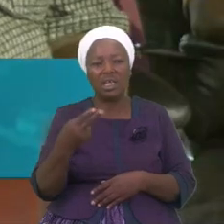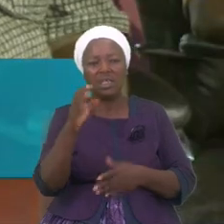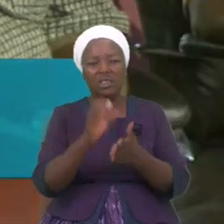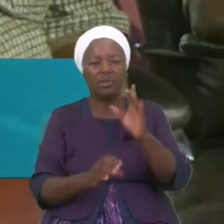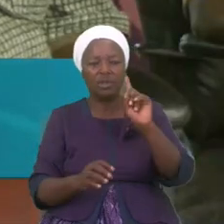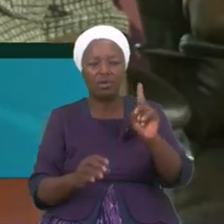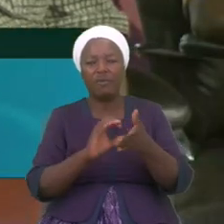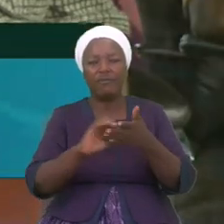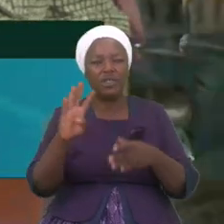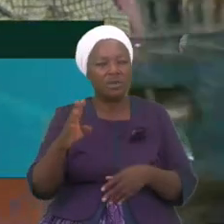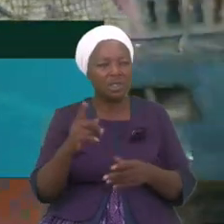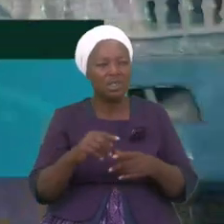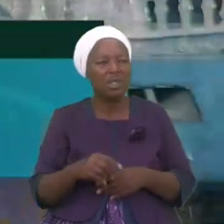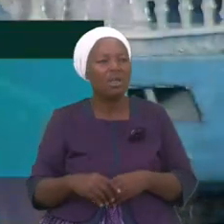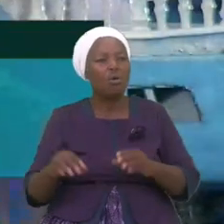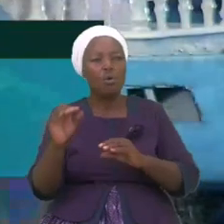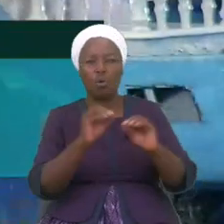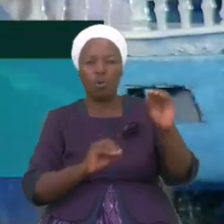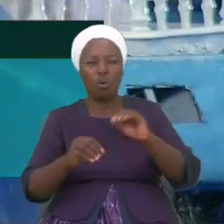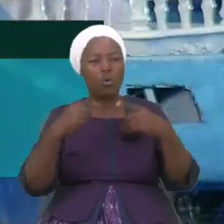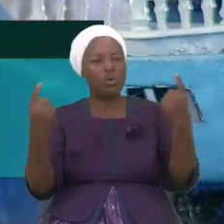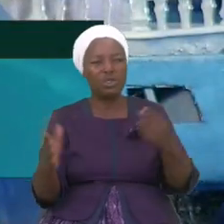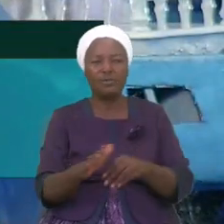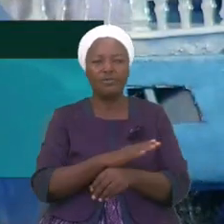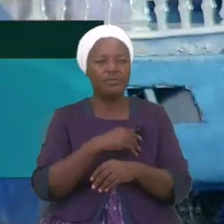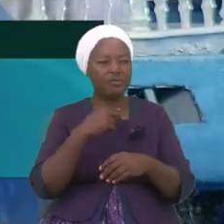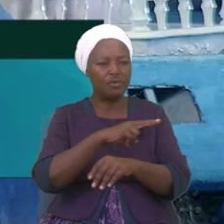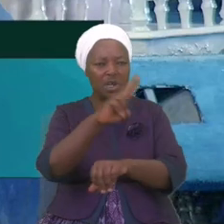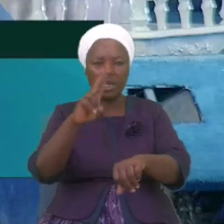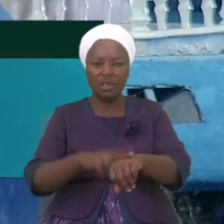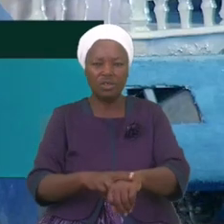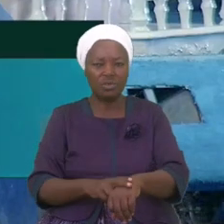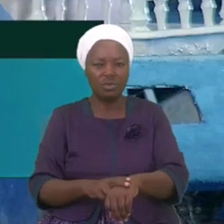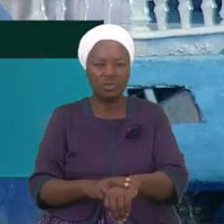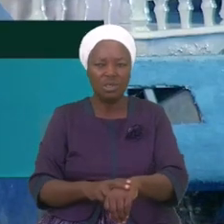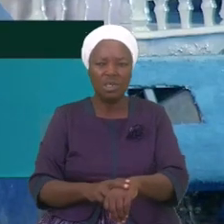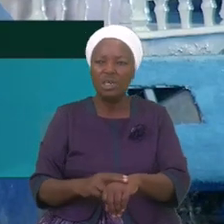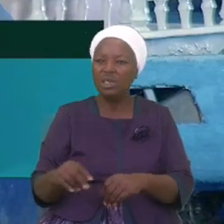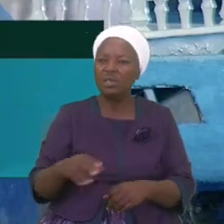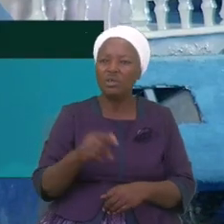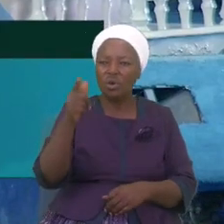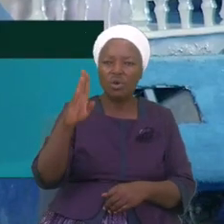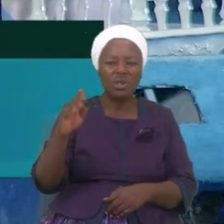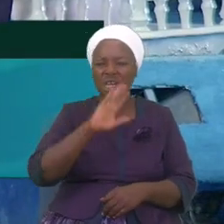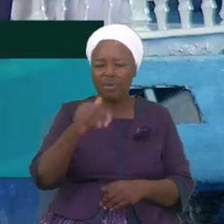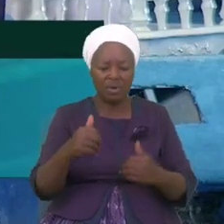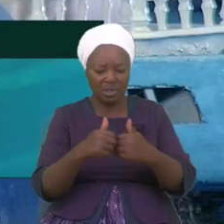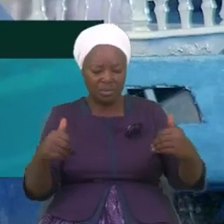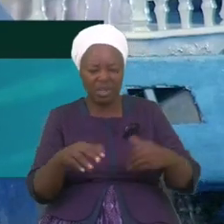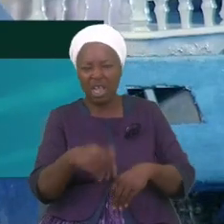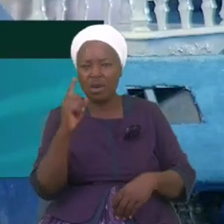said, sinful nation. God did not exempt anybody.